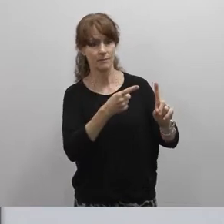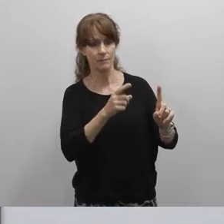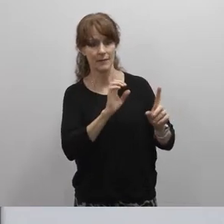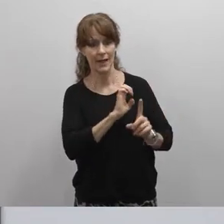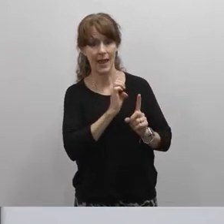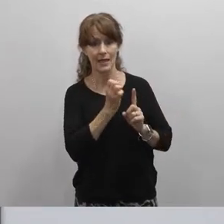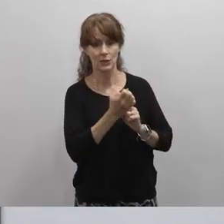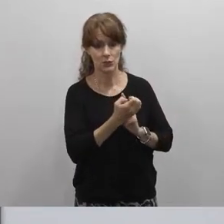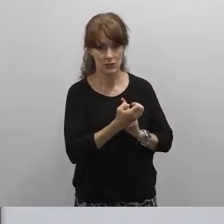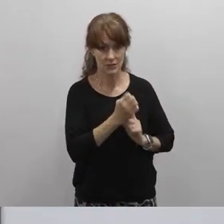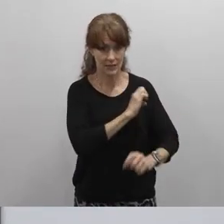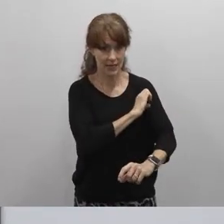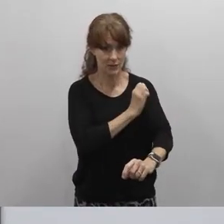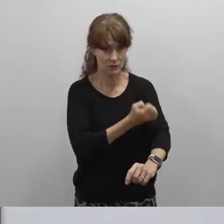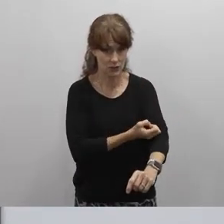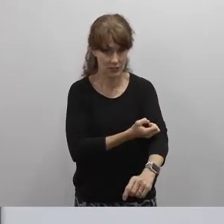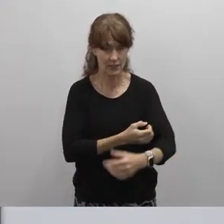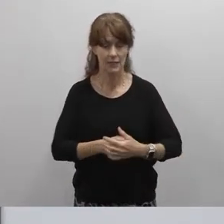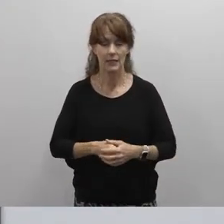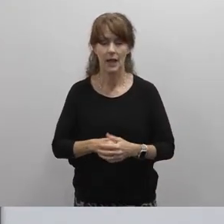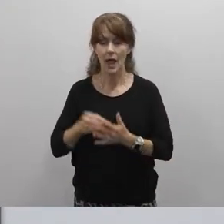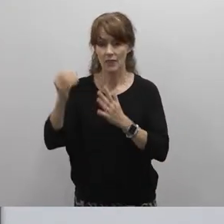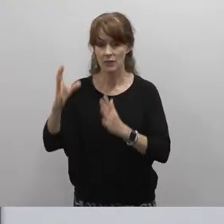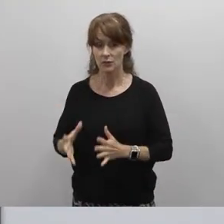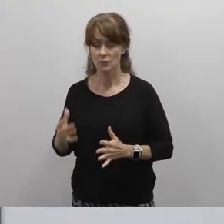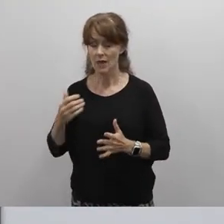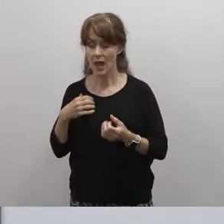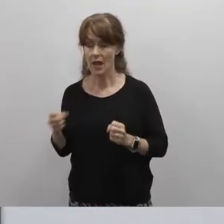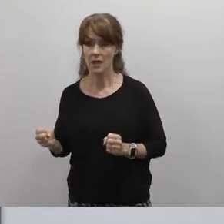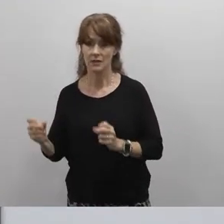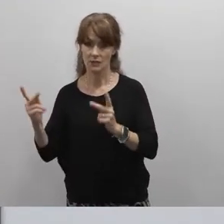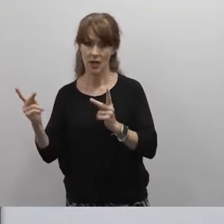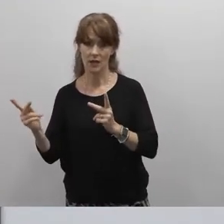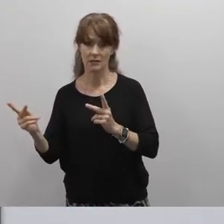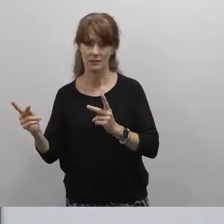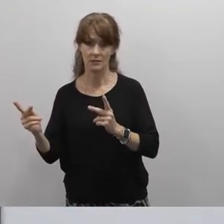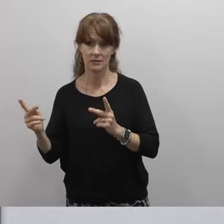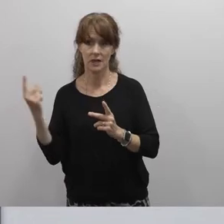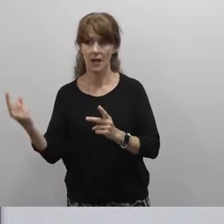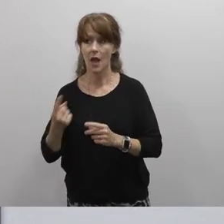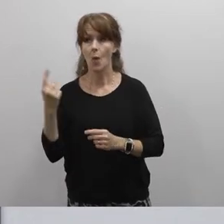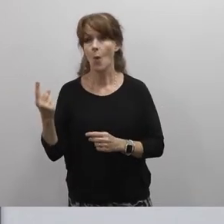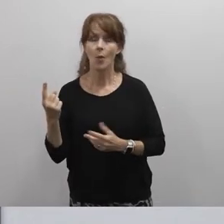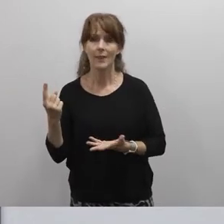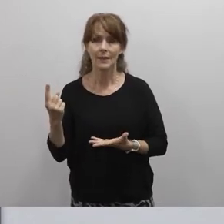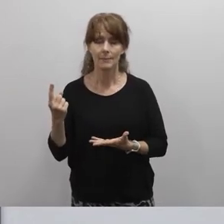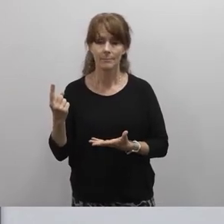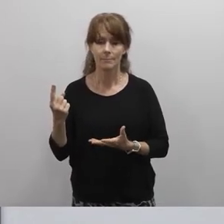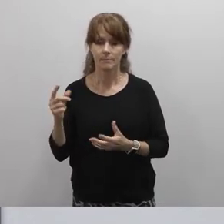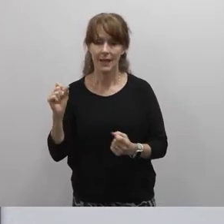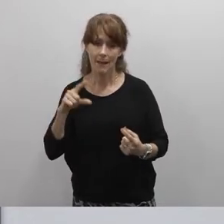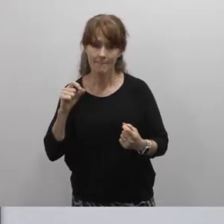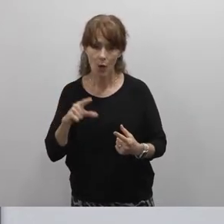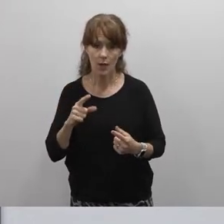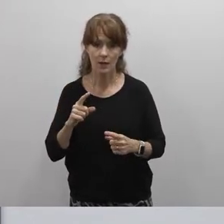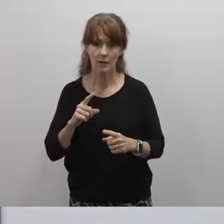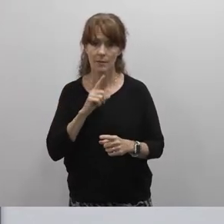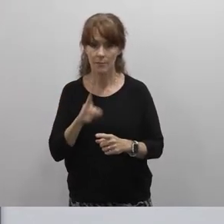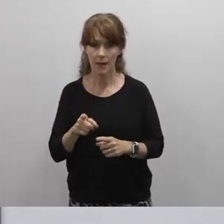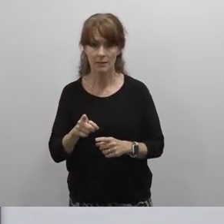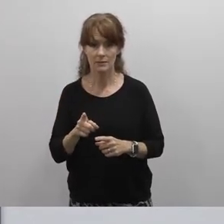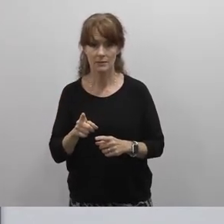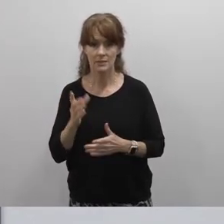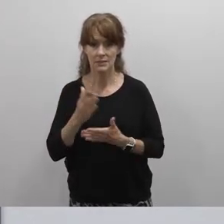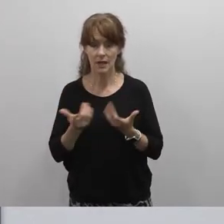energy. And also the students felt like they really had a chance to be able to not only put in their input, but actually some of